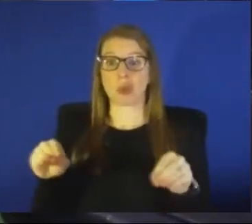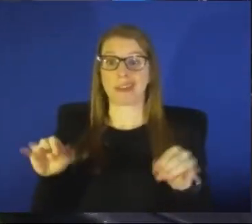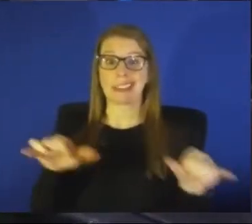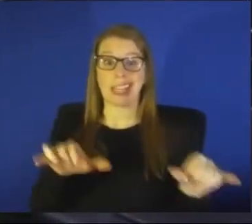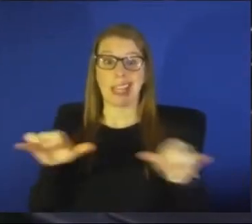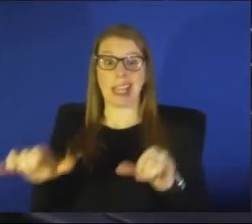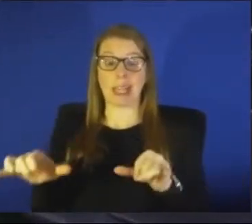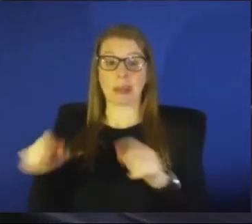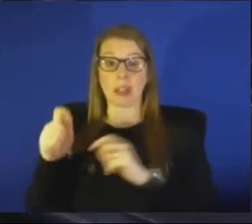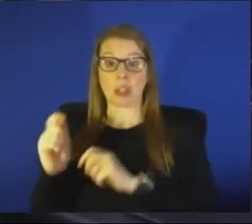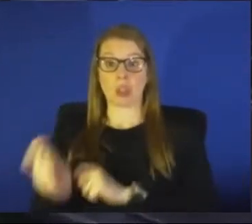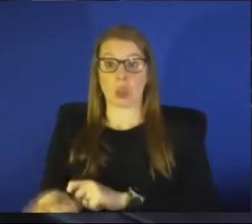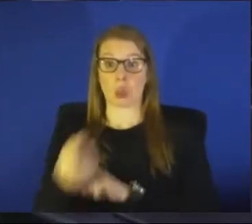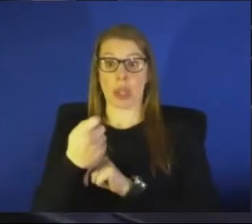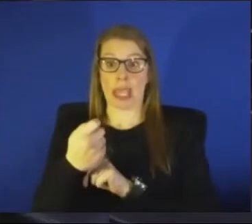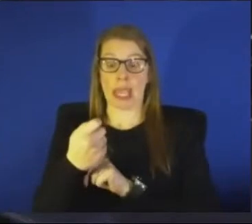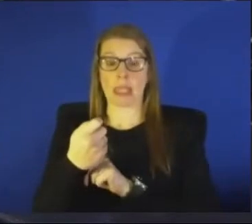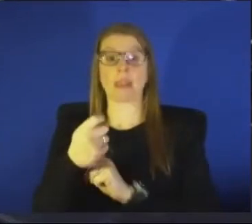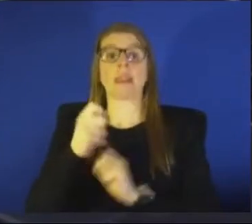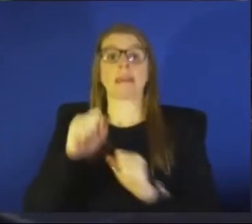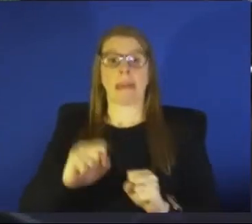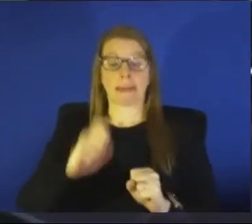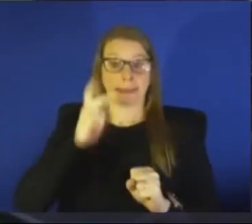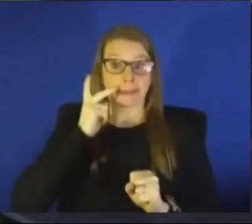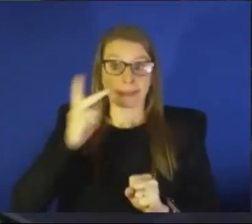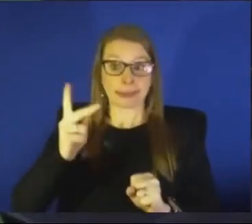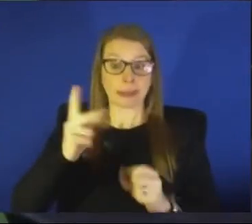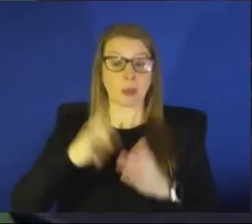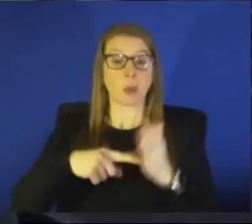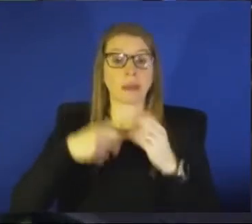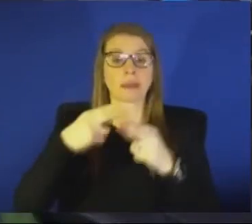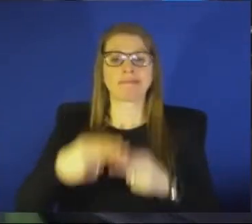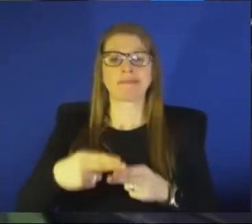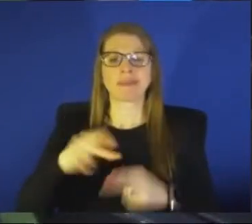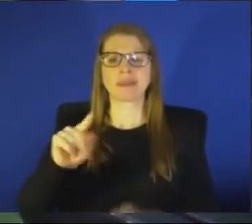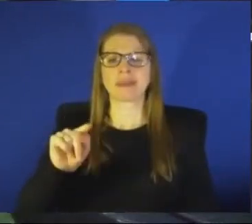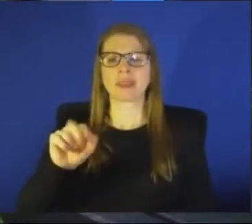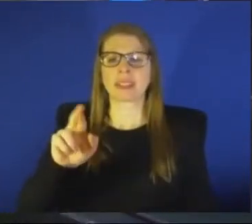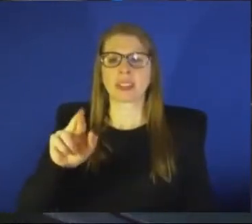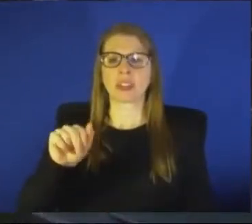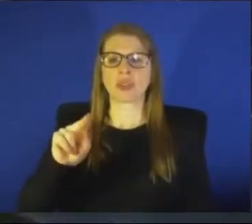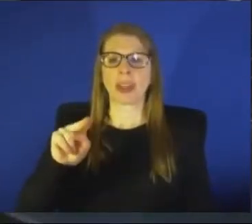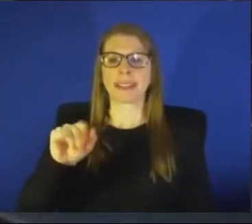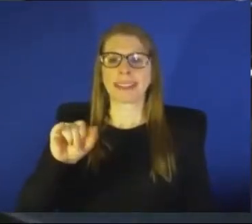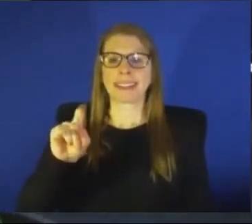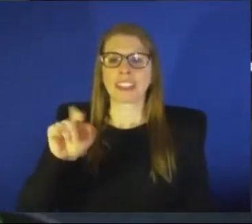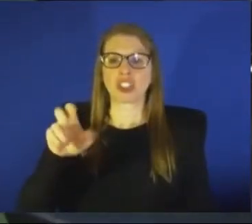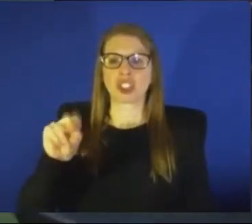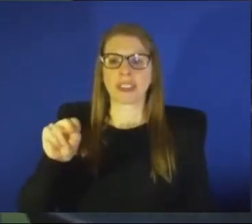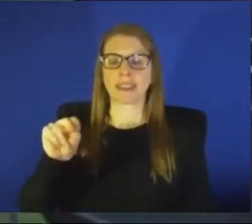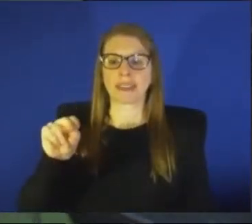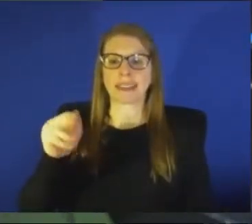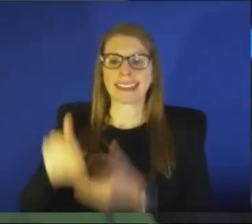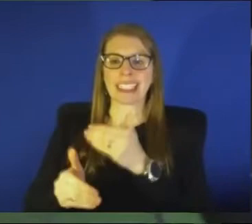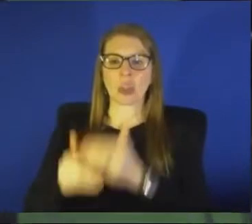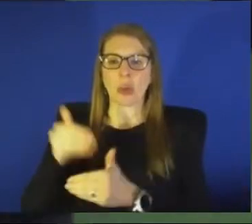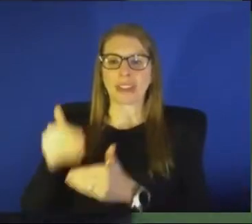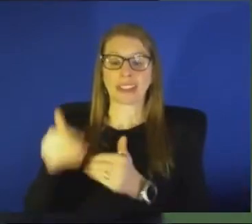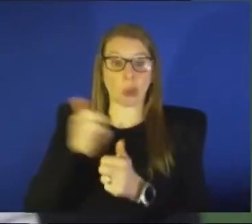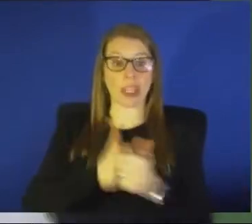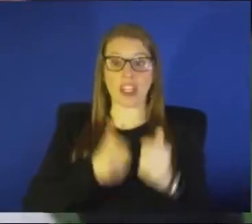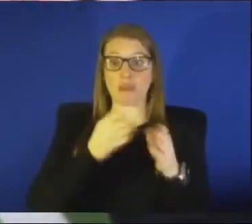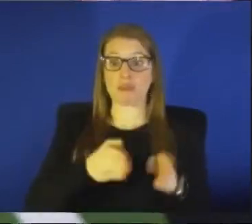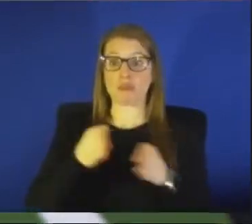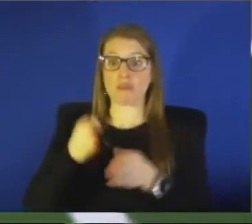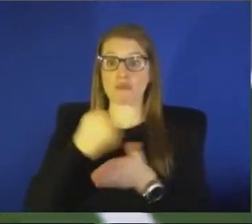swing, we're going to be able to see what's called the transition sequence. So we're going to be able to see how each segment moves and in